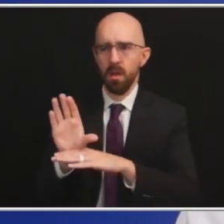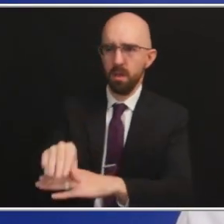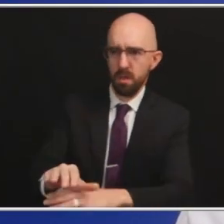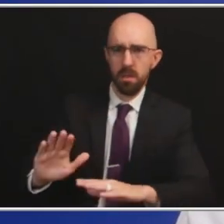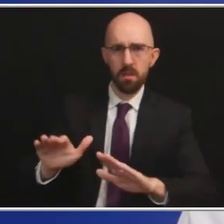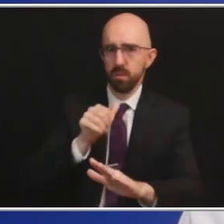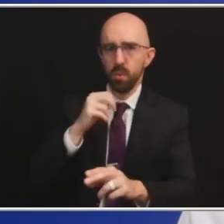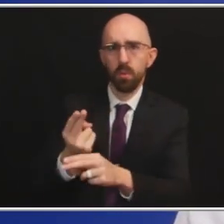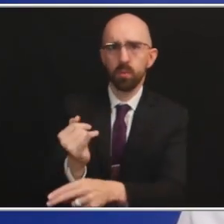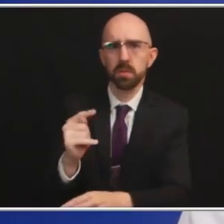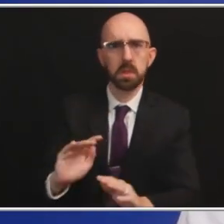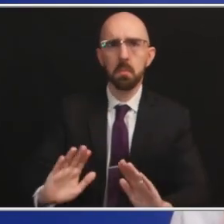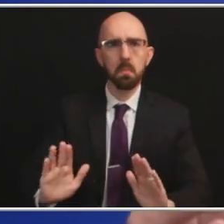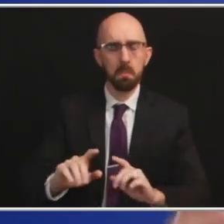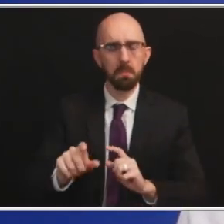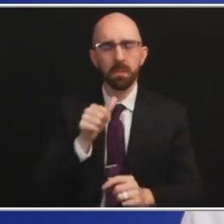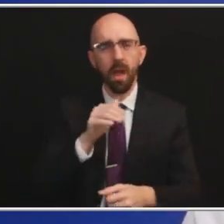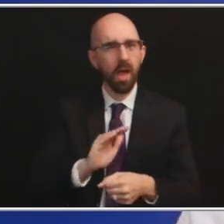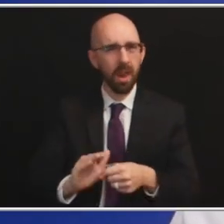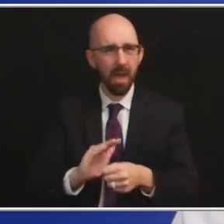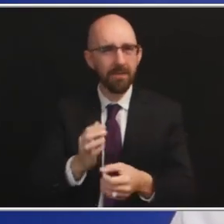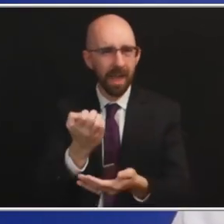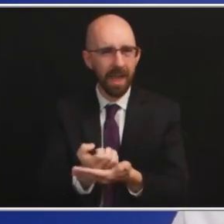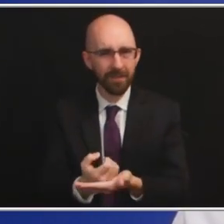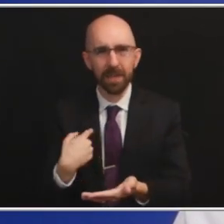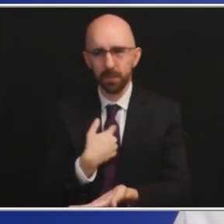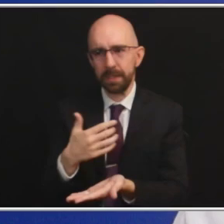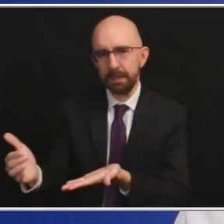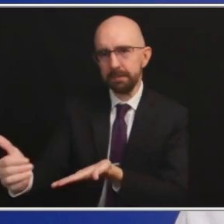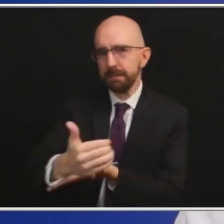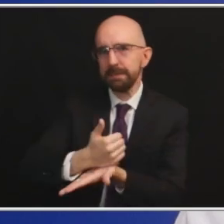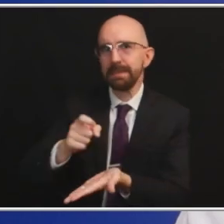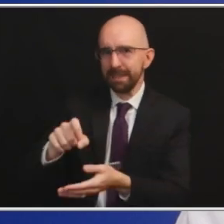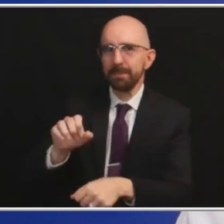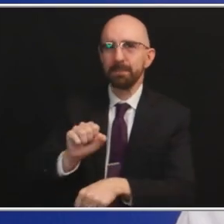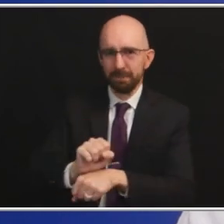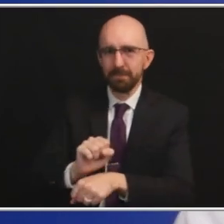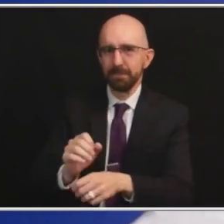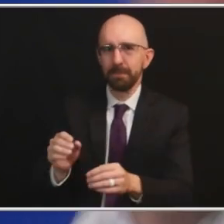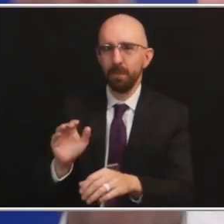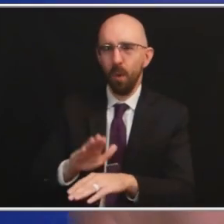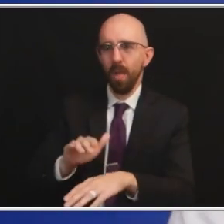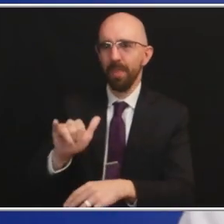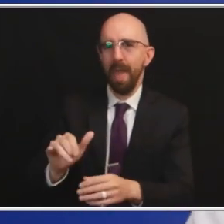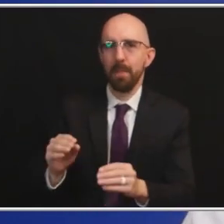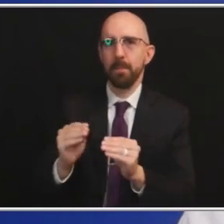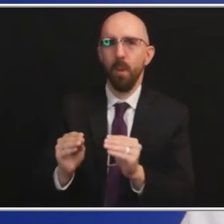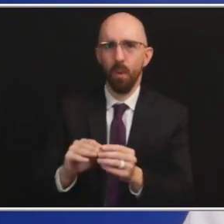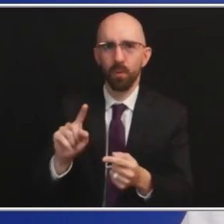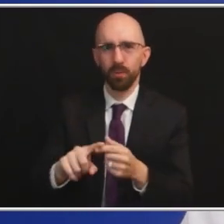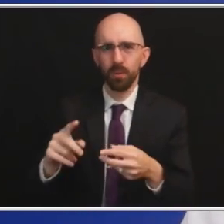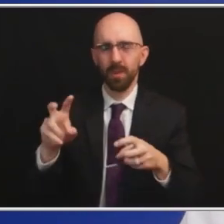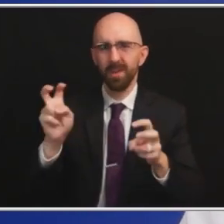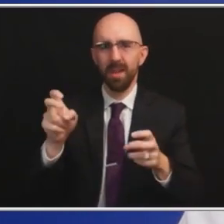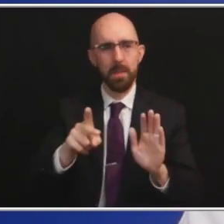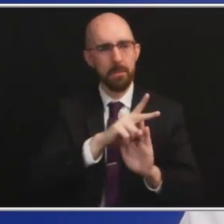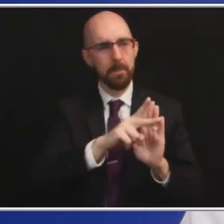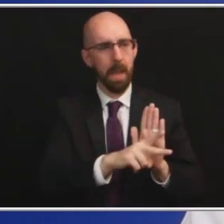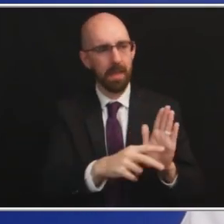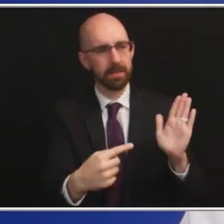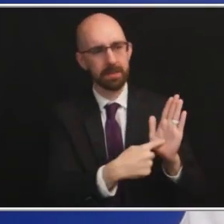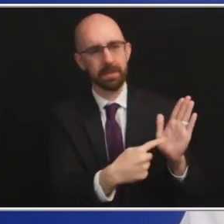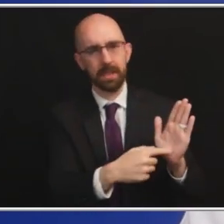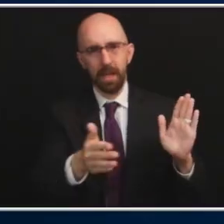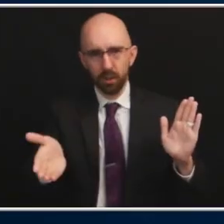quite enough evidence. We need more, and we're working on that to get to where we're really making those sort of policy level decisions to encourage it in all